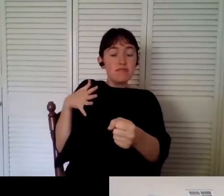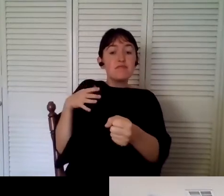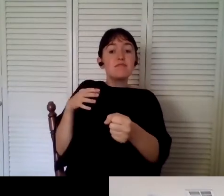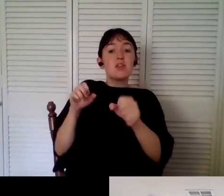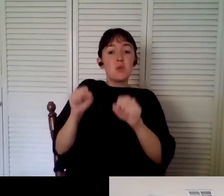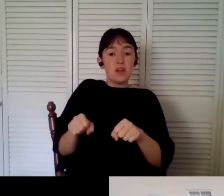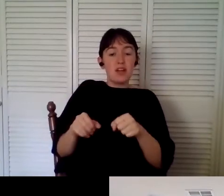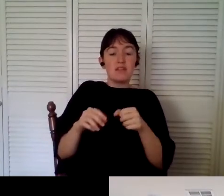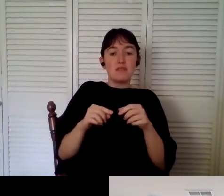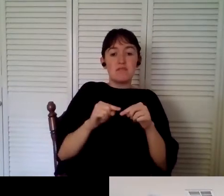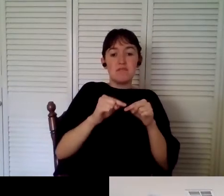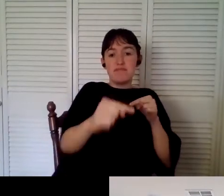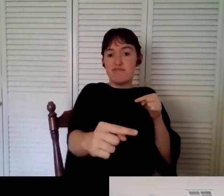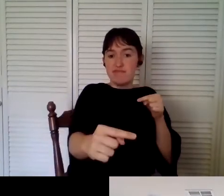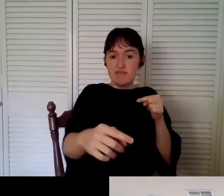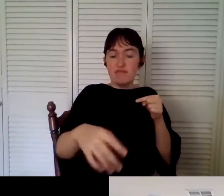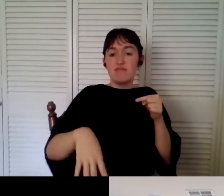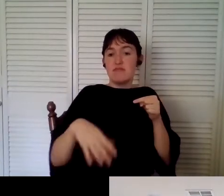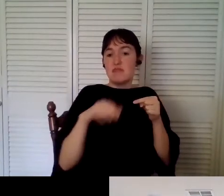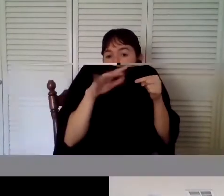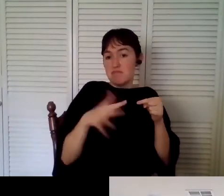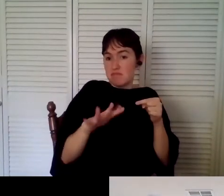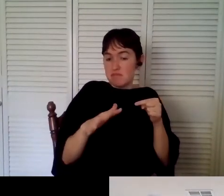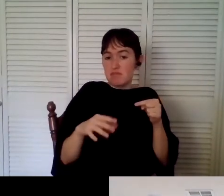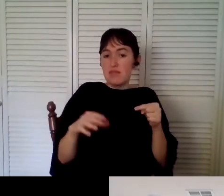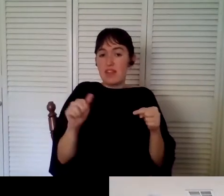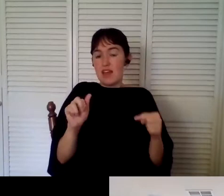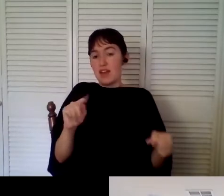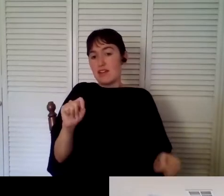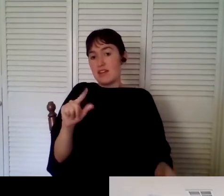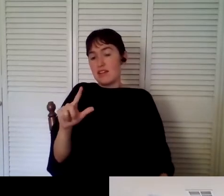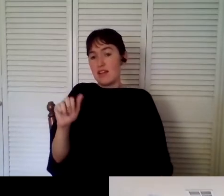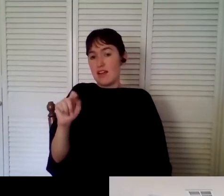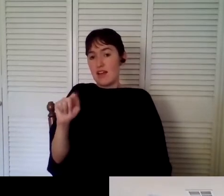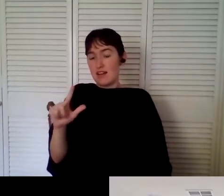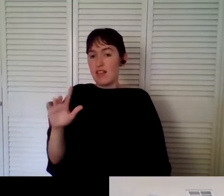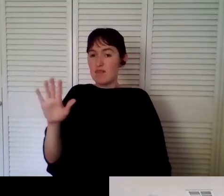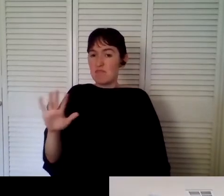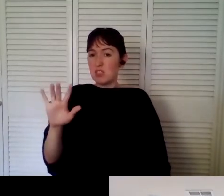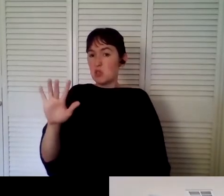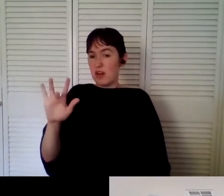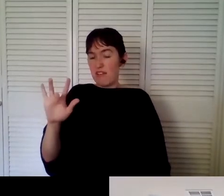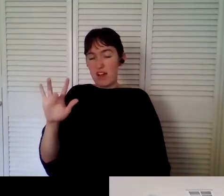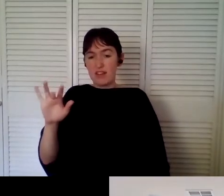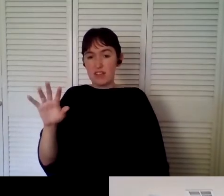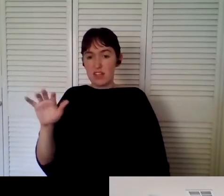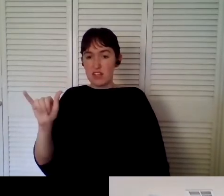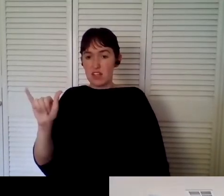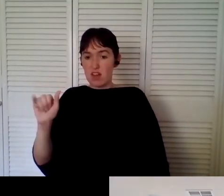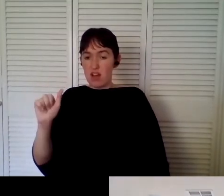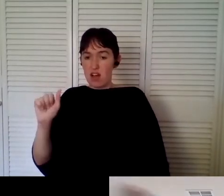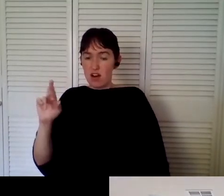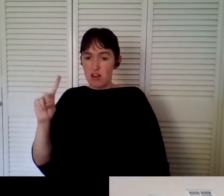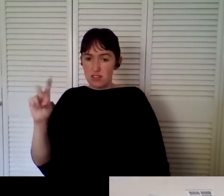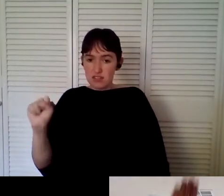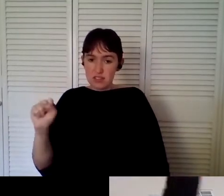on a straight line up to about 25 yards. Cool. Sounds good. When you're hunting a mammoth, you care less about a straight line because it's a big target